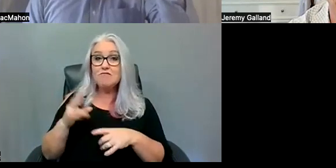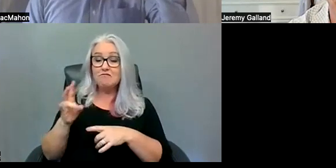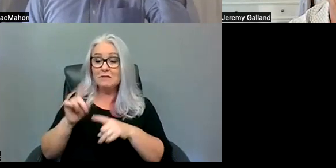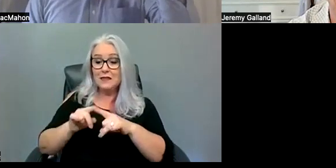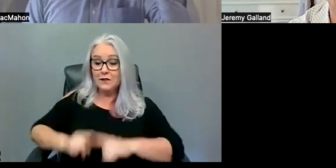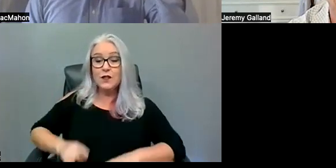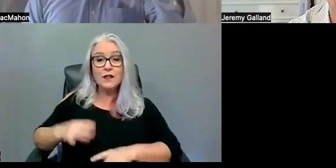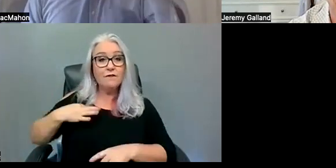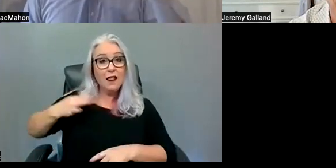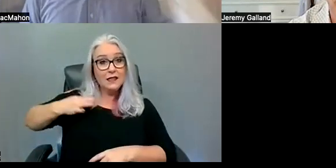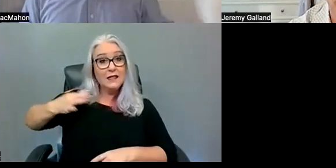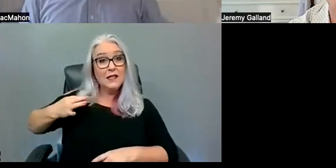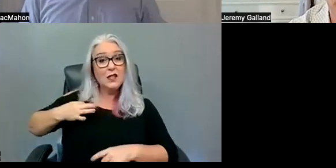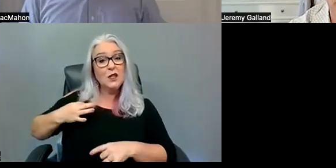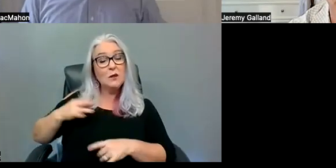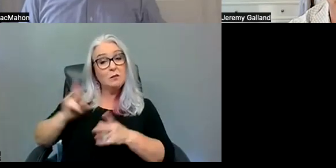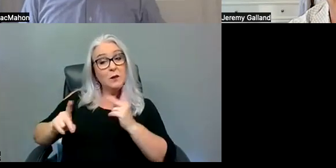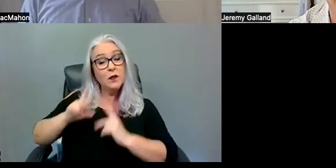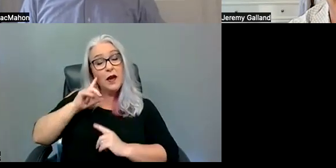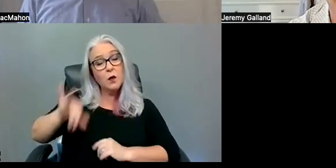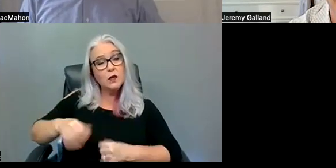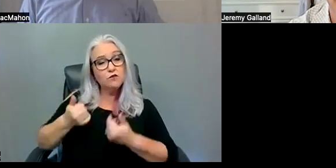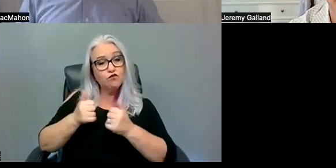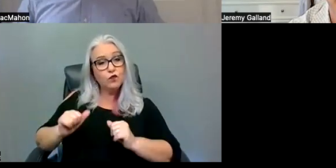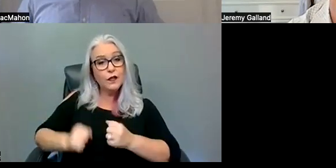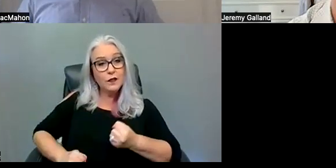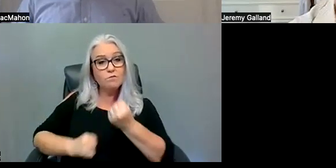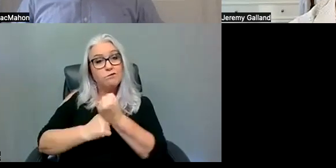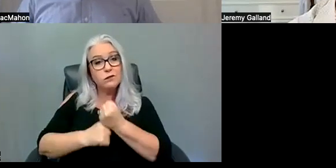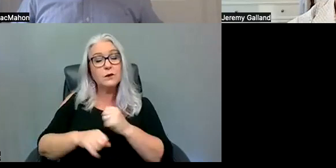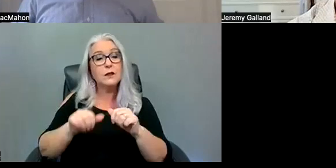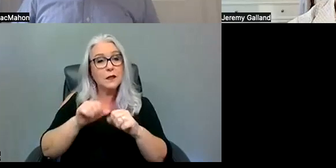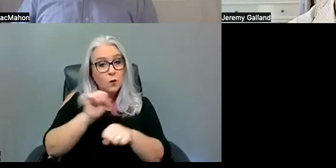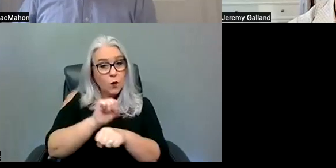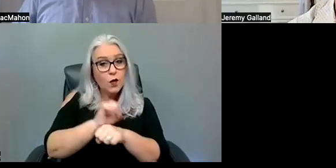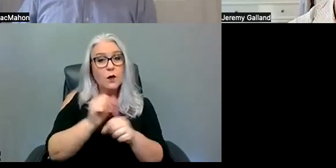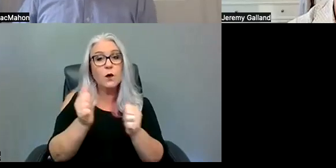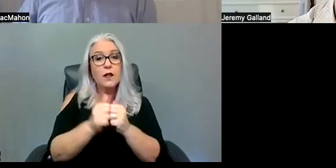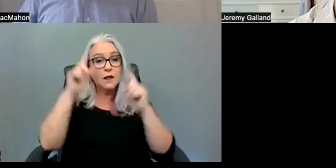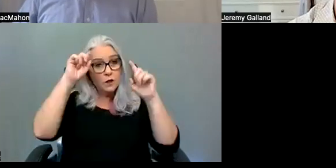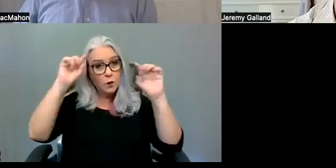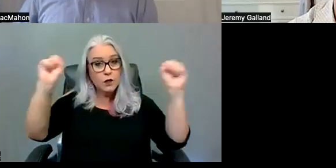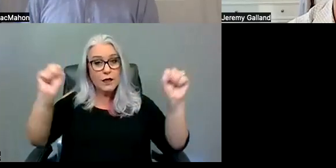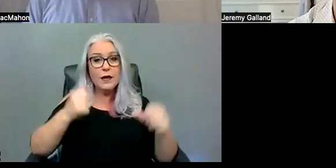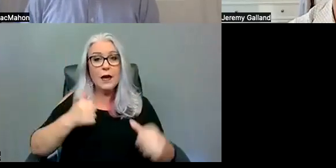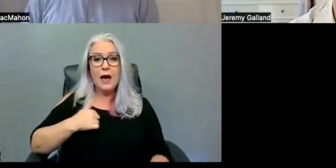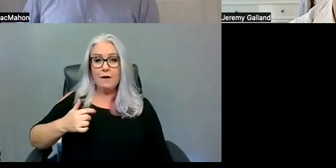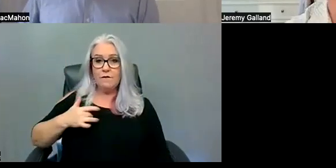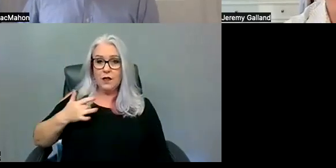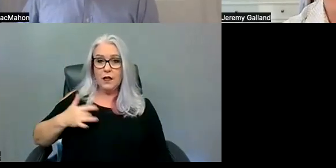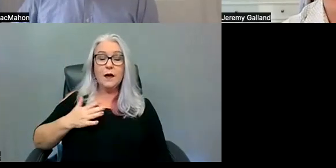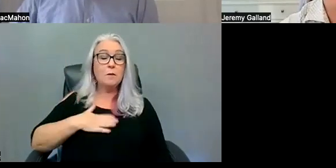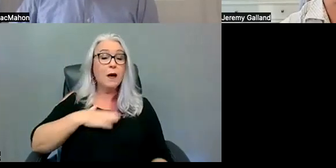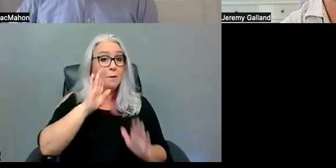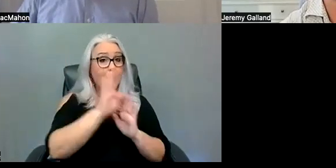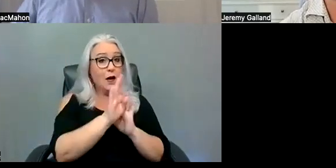try to work together to support the superintendent. I believe my background is especially